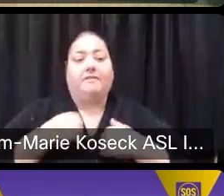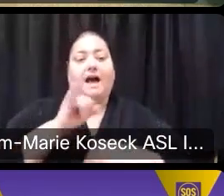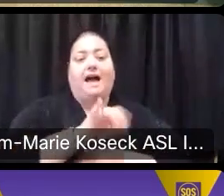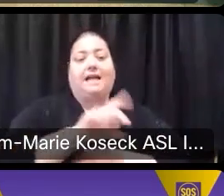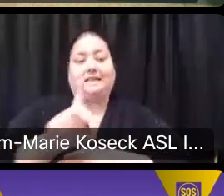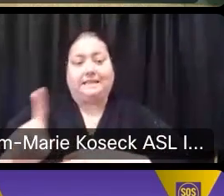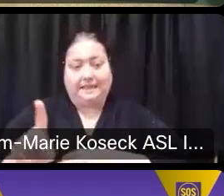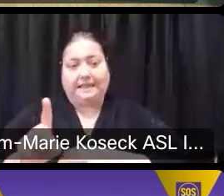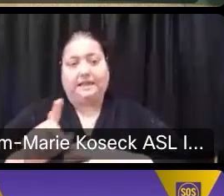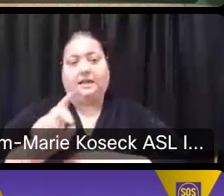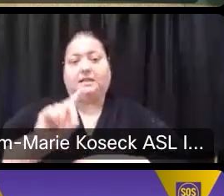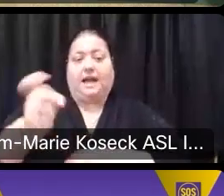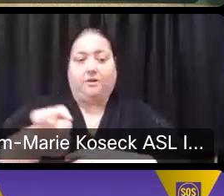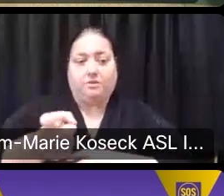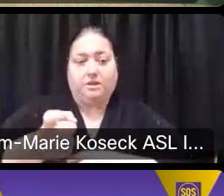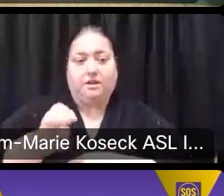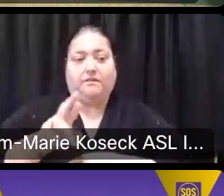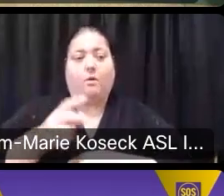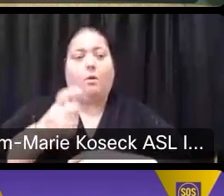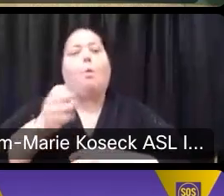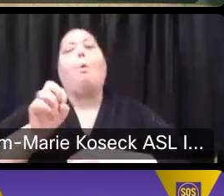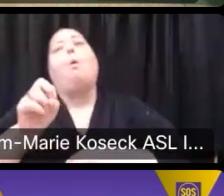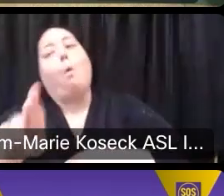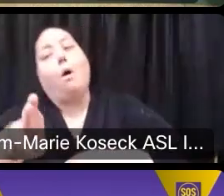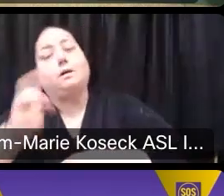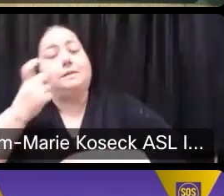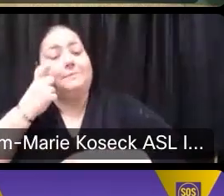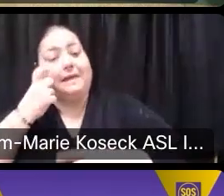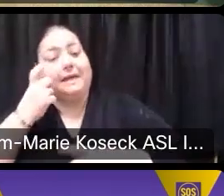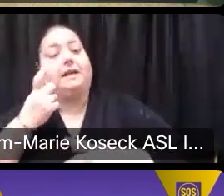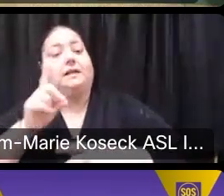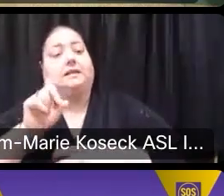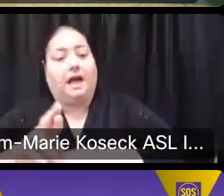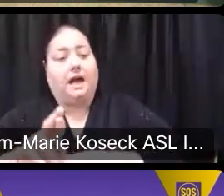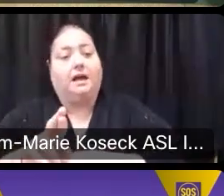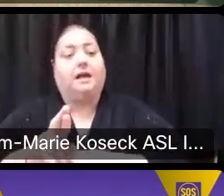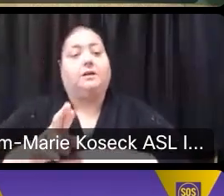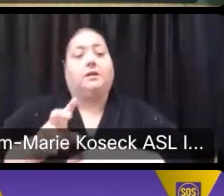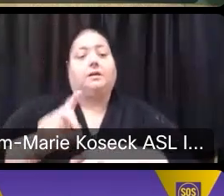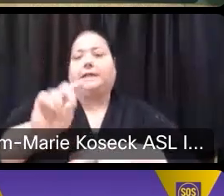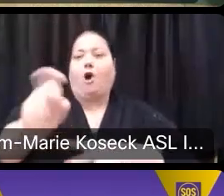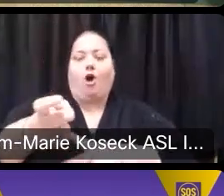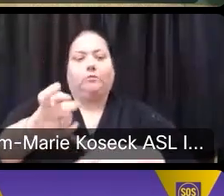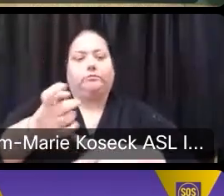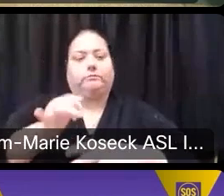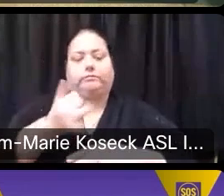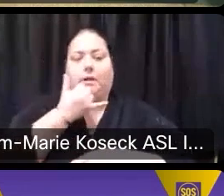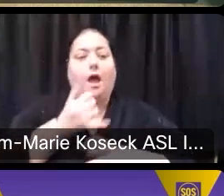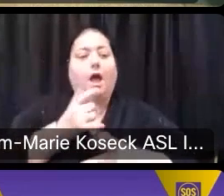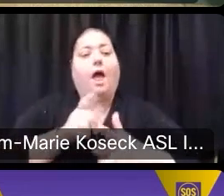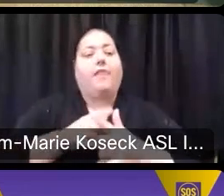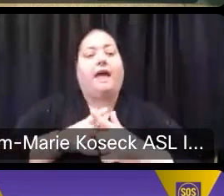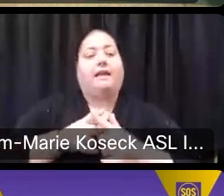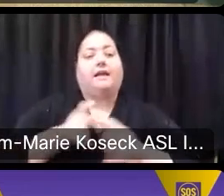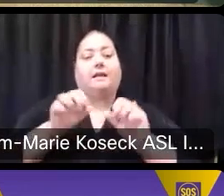IDD diagnosis or a suspected diagnosis. They have to currently be in an inpatient or emergency room. And in